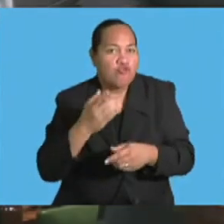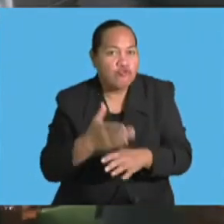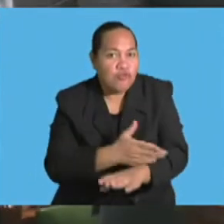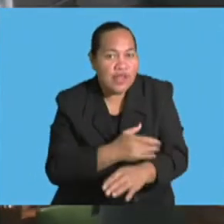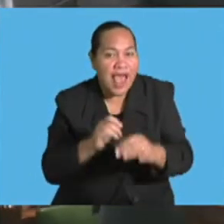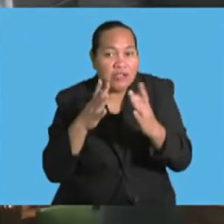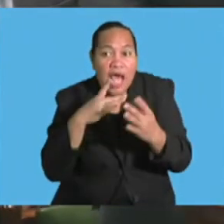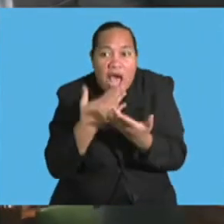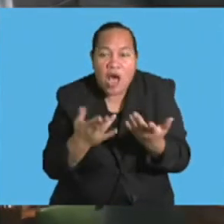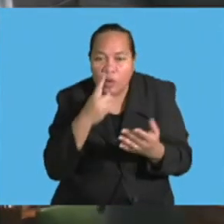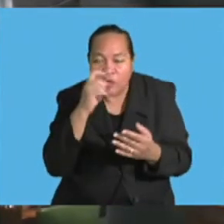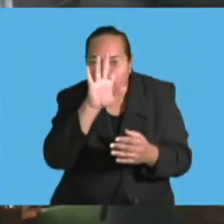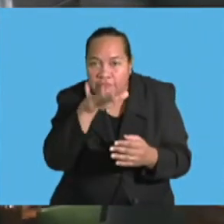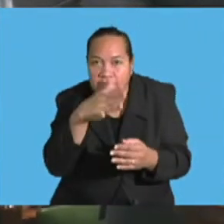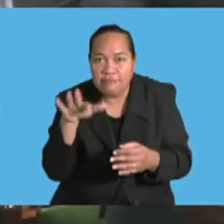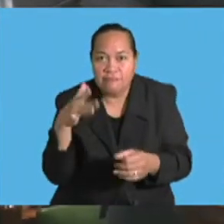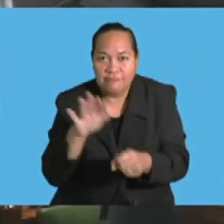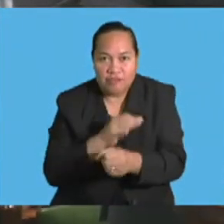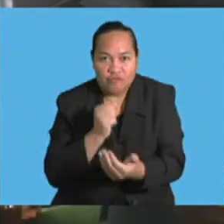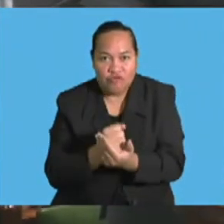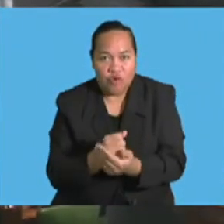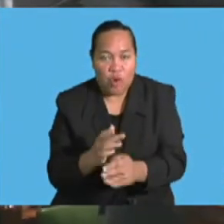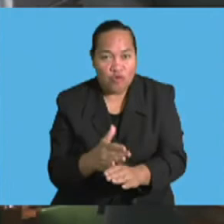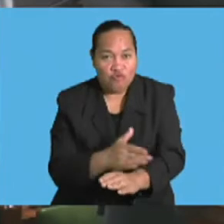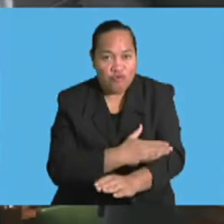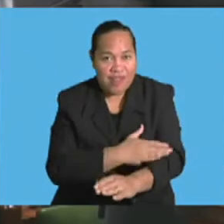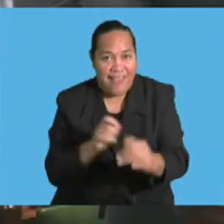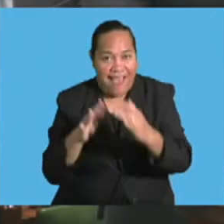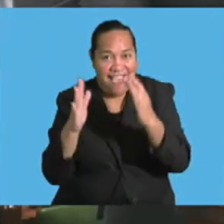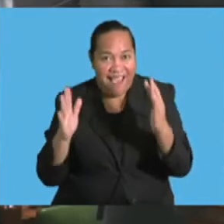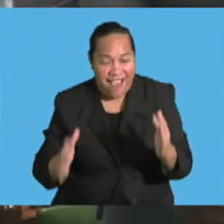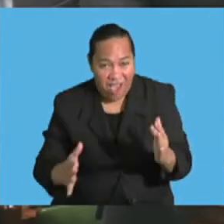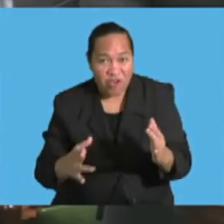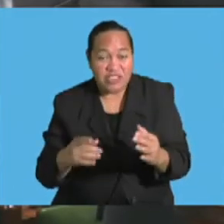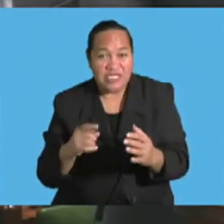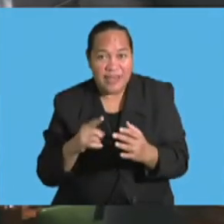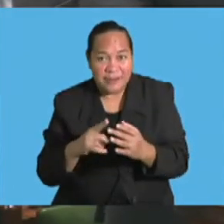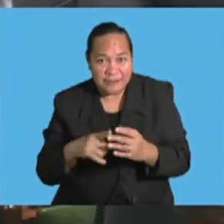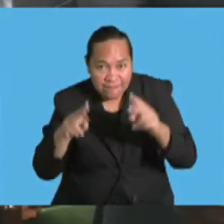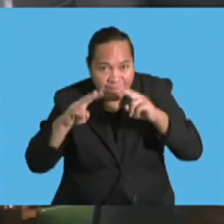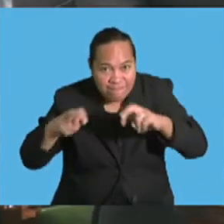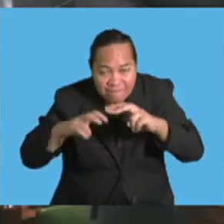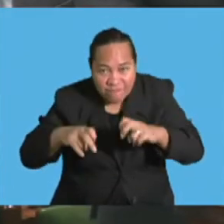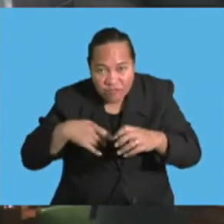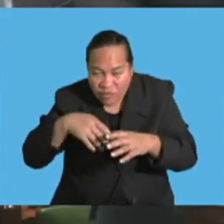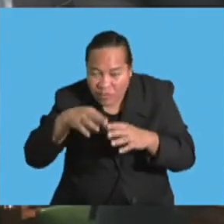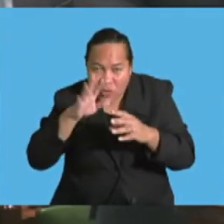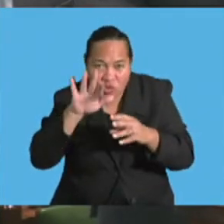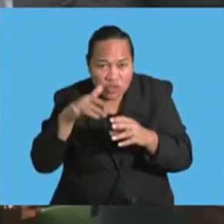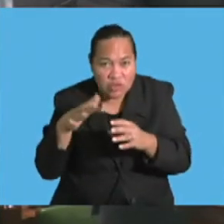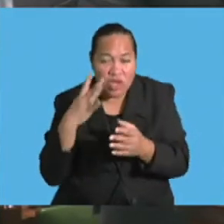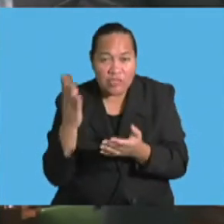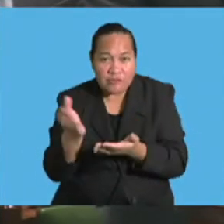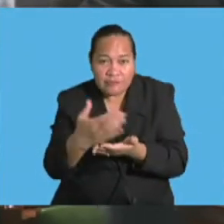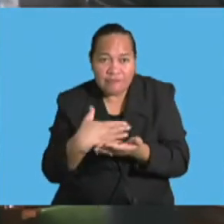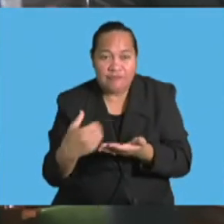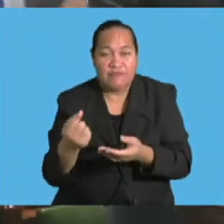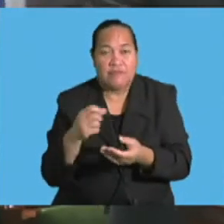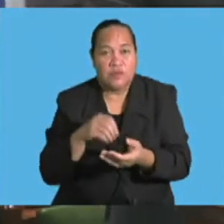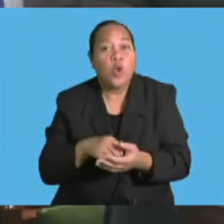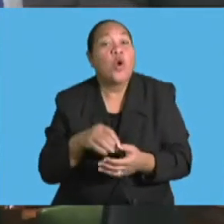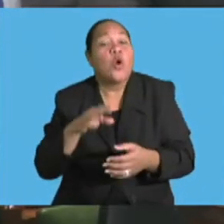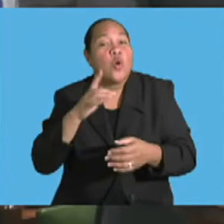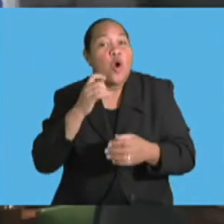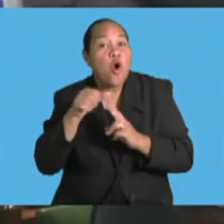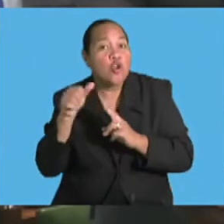emissions. It will set up a national greenhouse gas inventory and outline pathways for mitigating our emissions. It will legally support